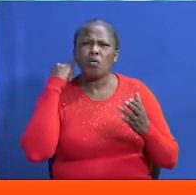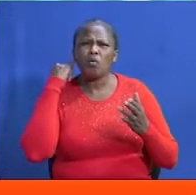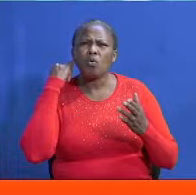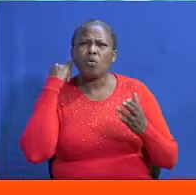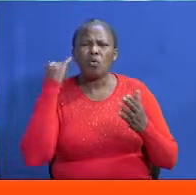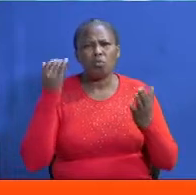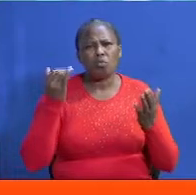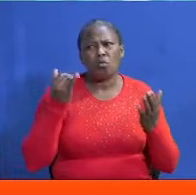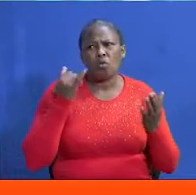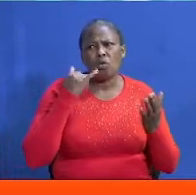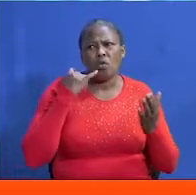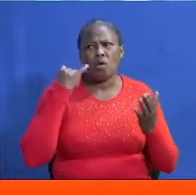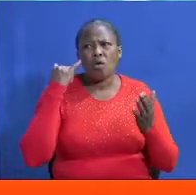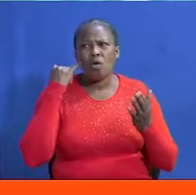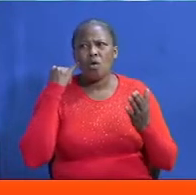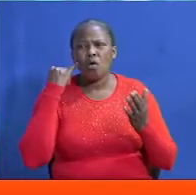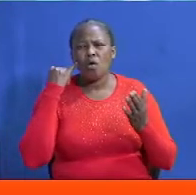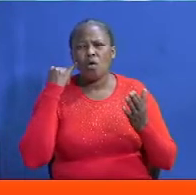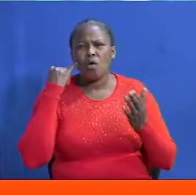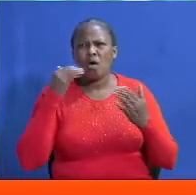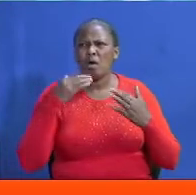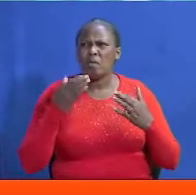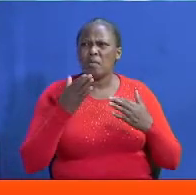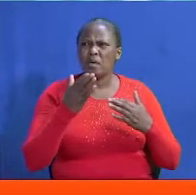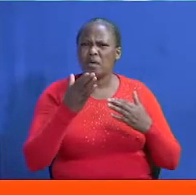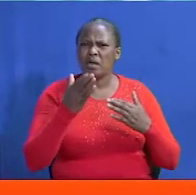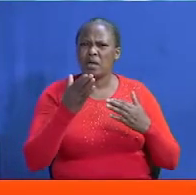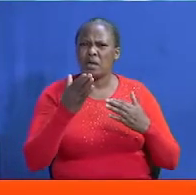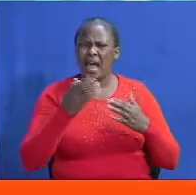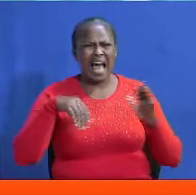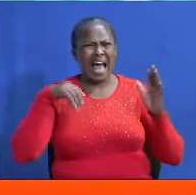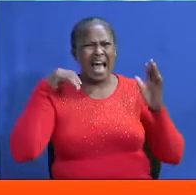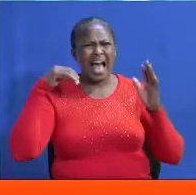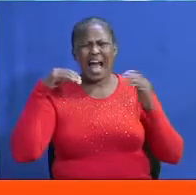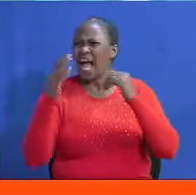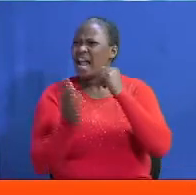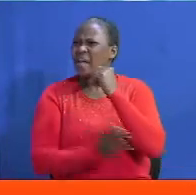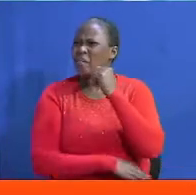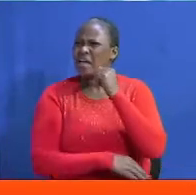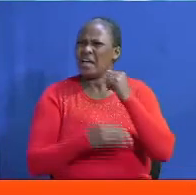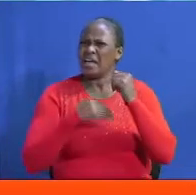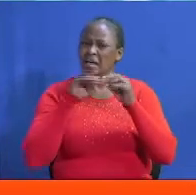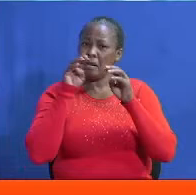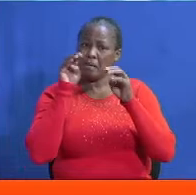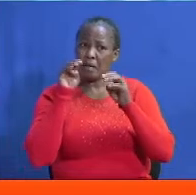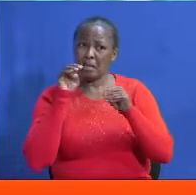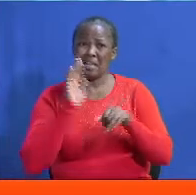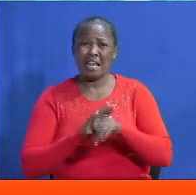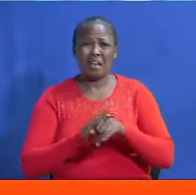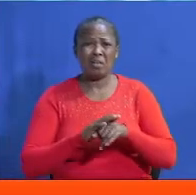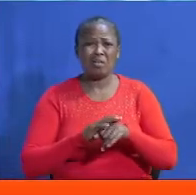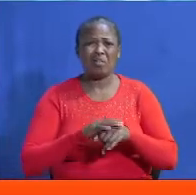in 2007, things were terrible. Mm-hmm. Things were absolutely terrible. But there I saw a lot of dead bodies. I